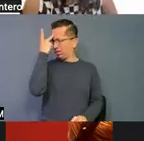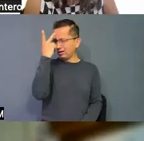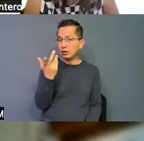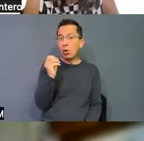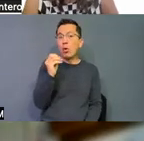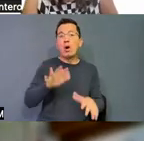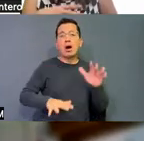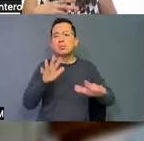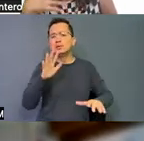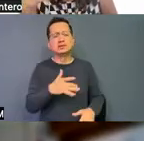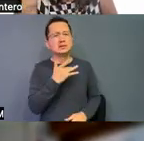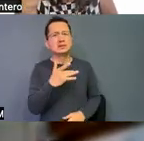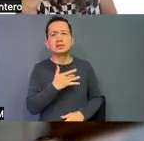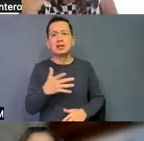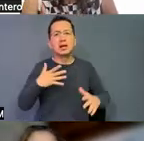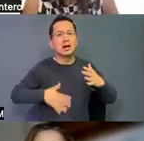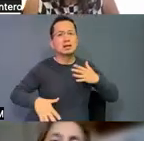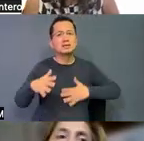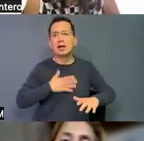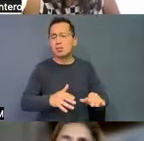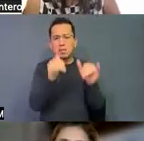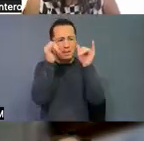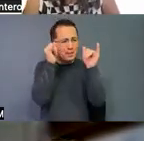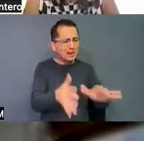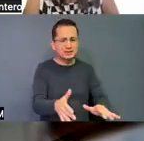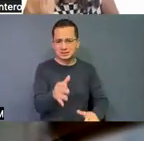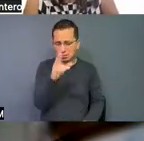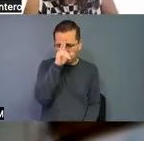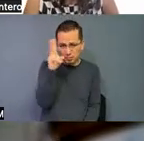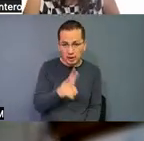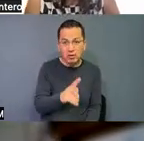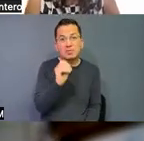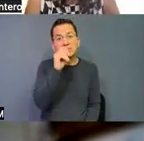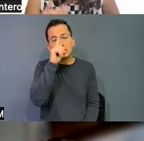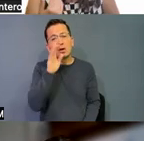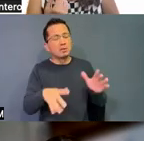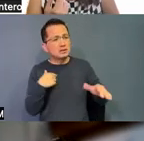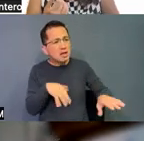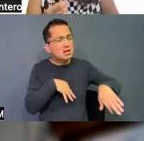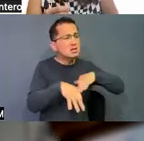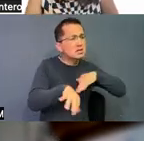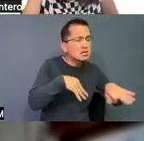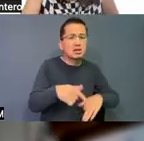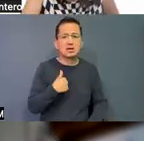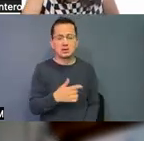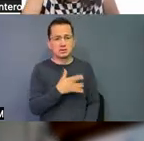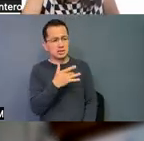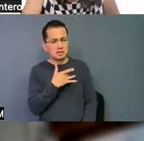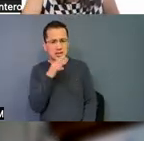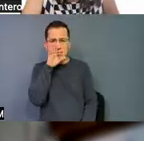we do will help. Why is this happening to us? We're not doing the work well. Or there could be a